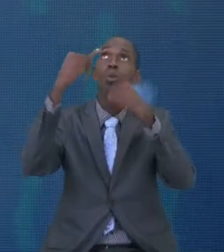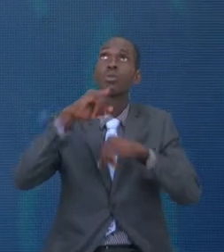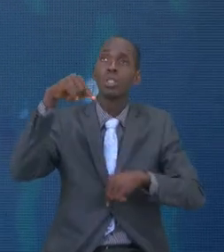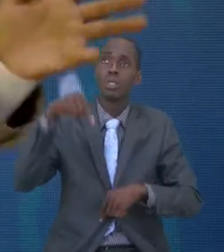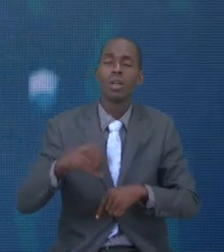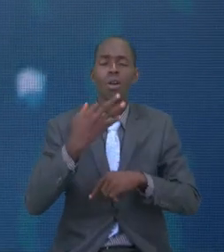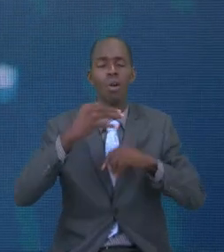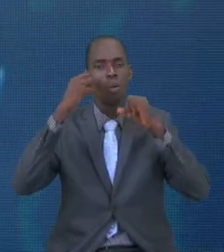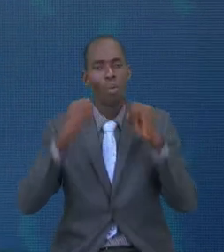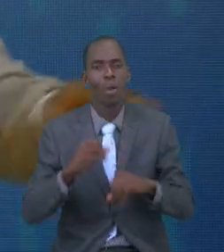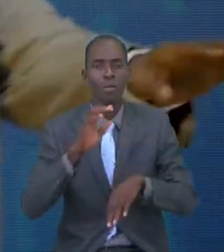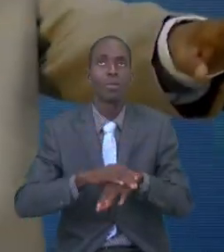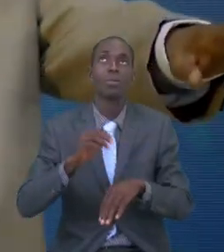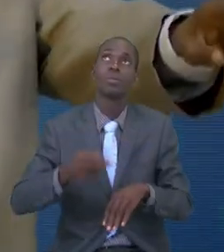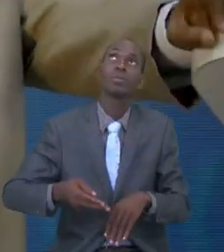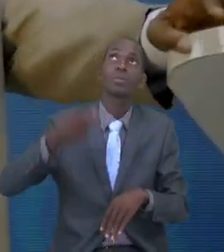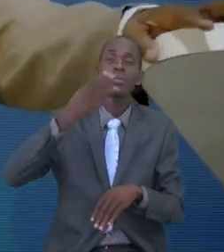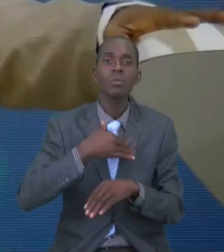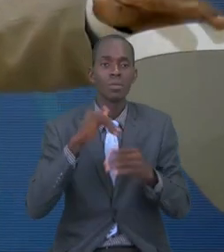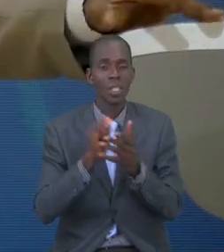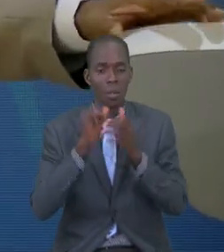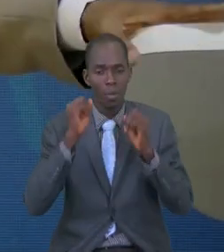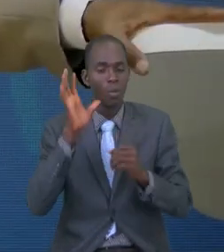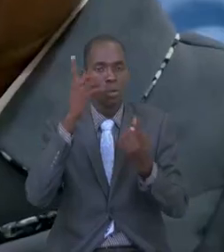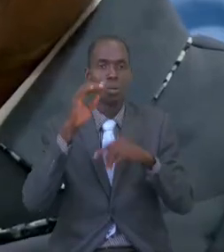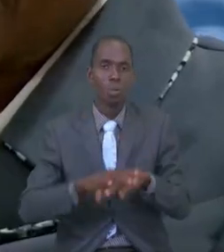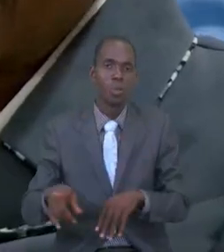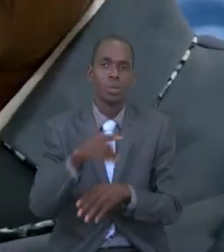power from on high. And that power will come upon you in